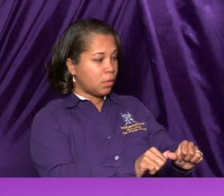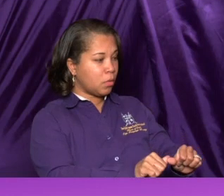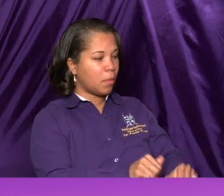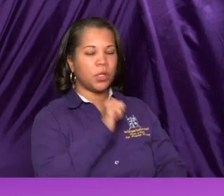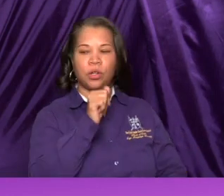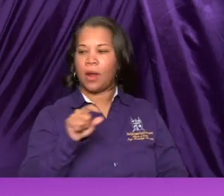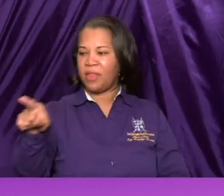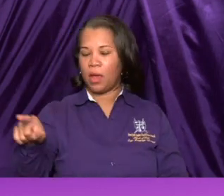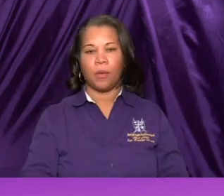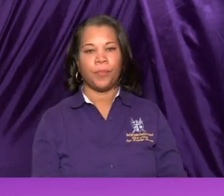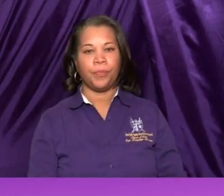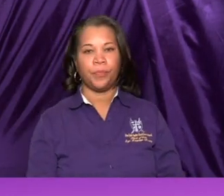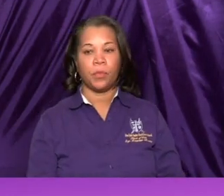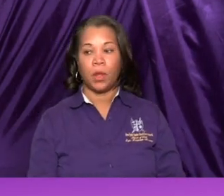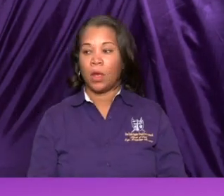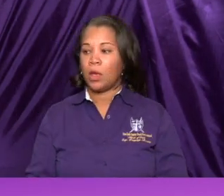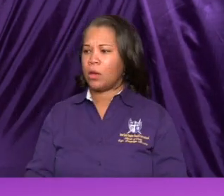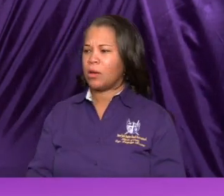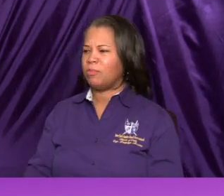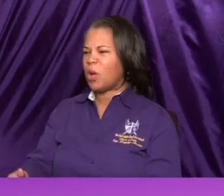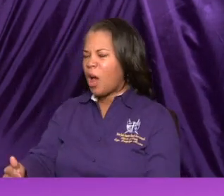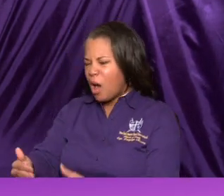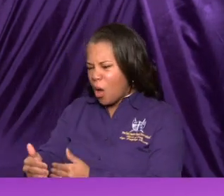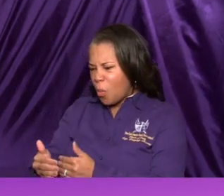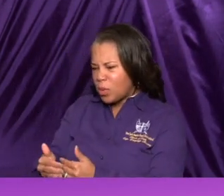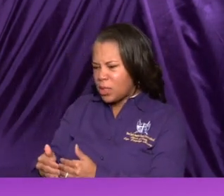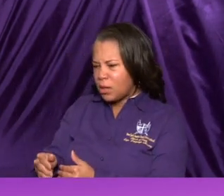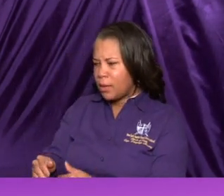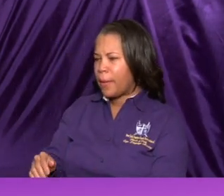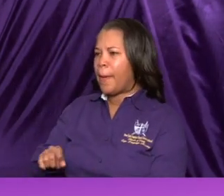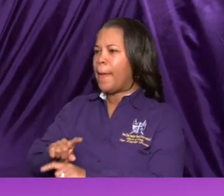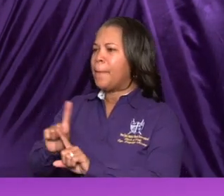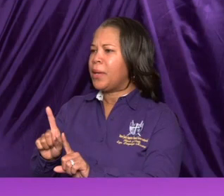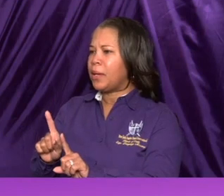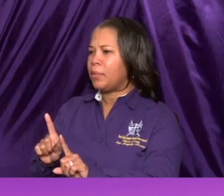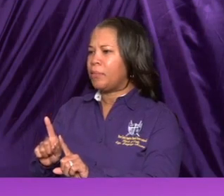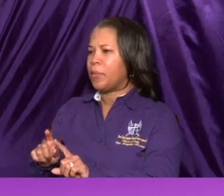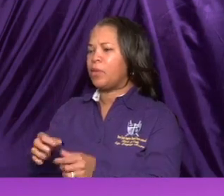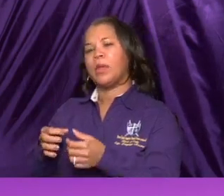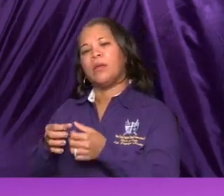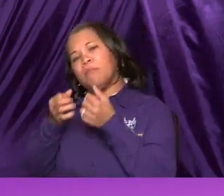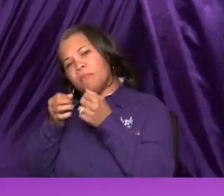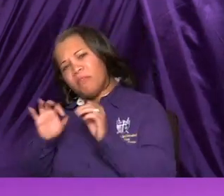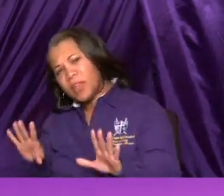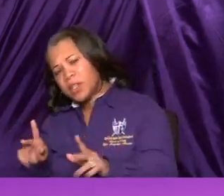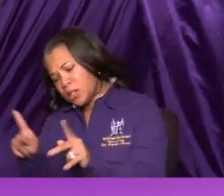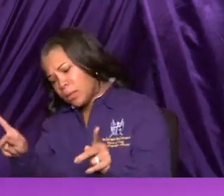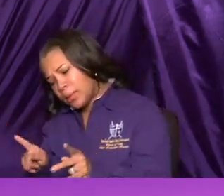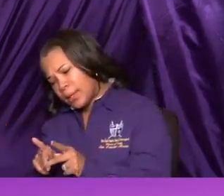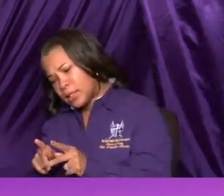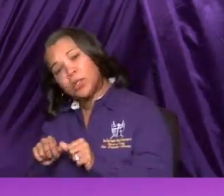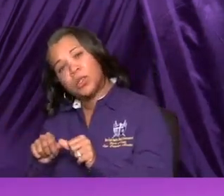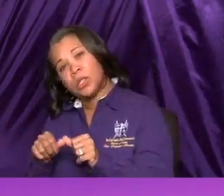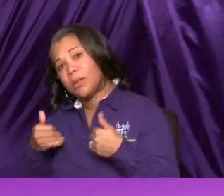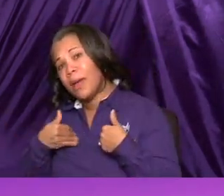there. You're almost there, but then God allows you sometimes to visit that place, but you still